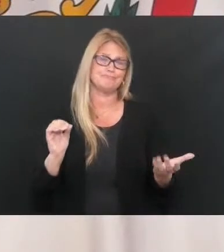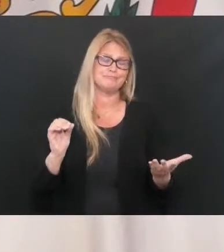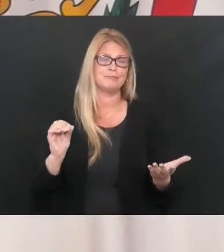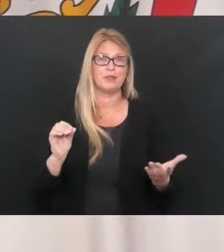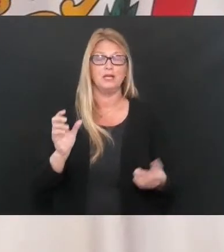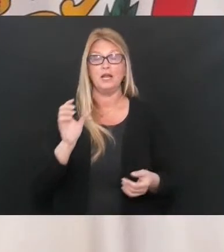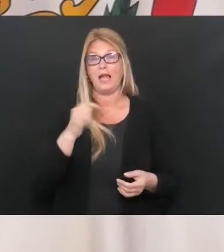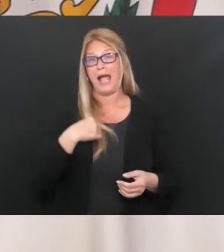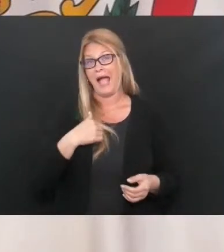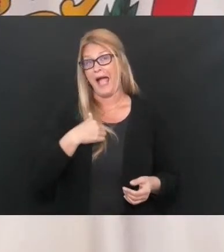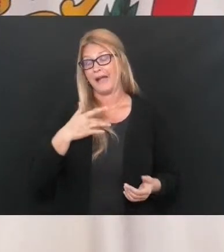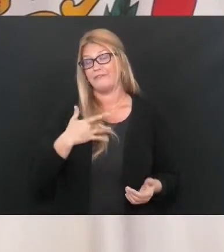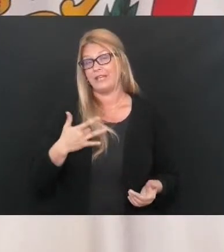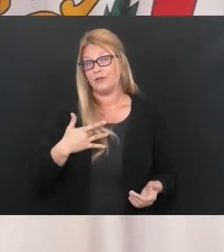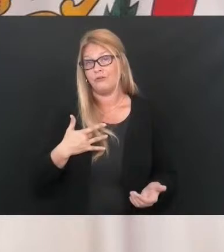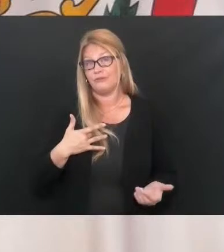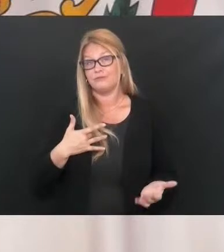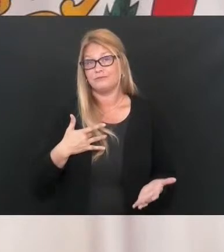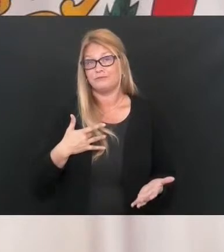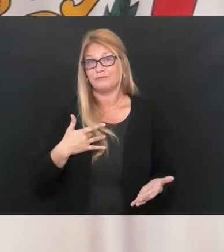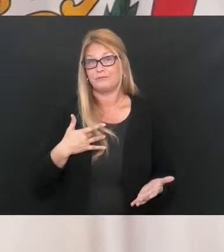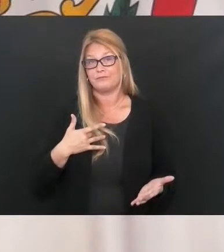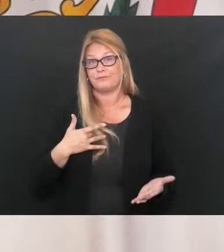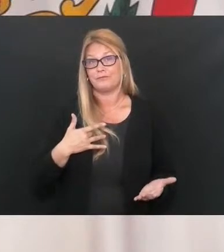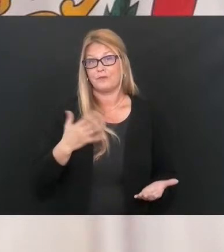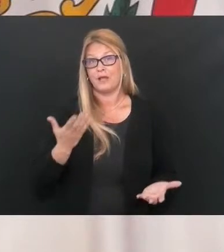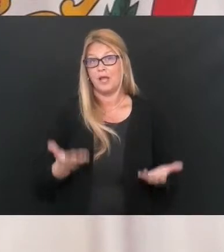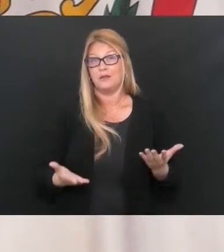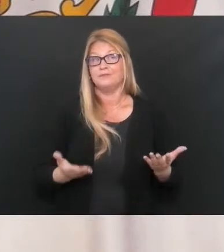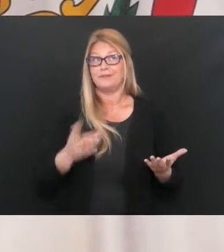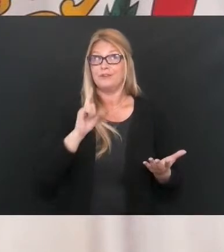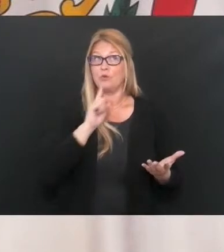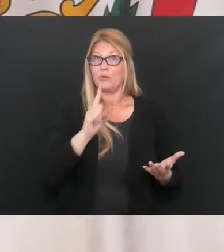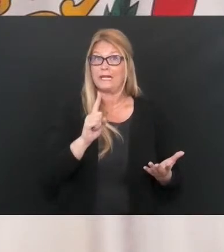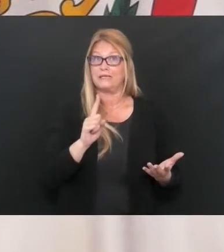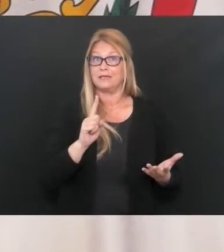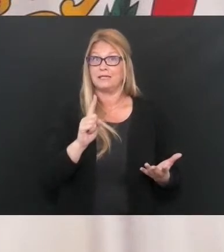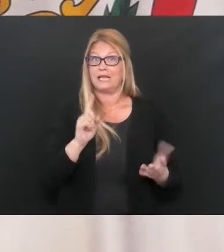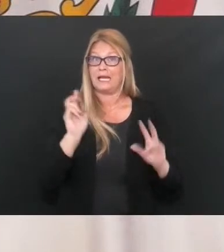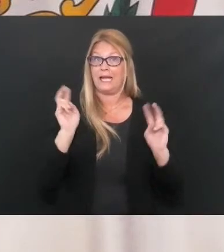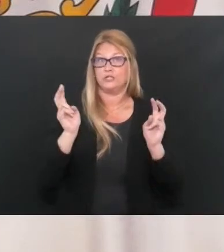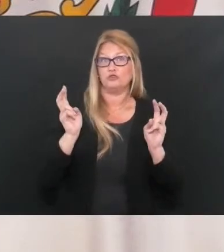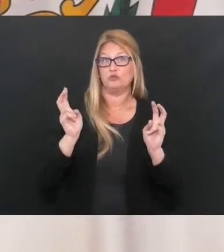it. I think that it's problematic,